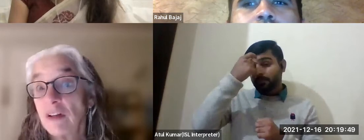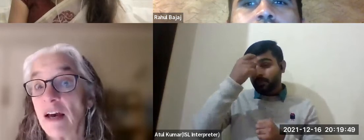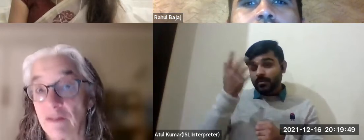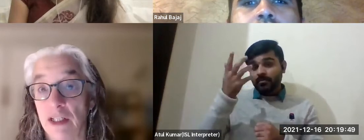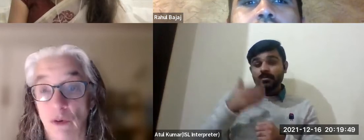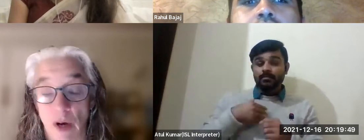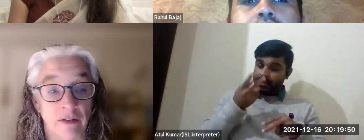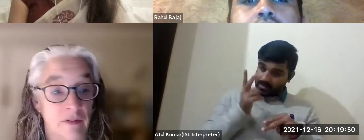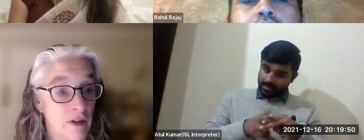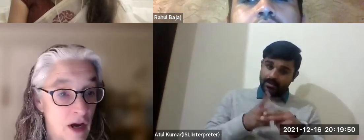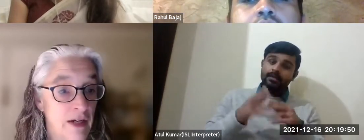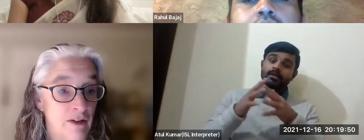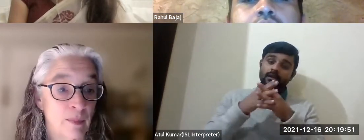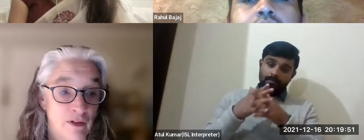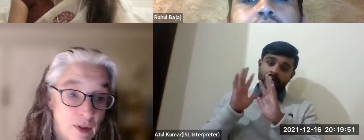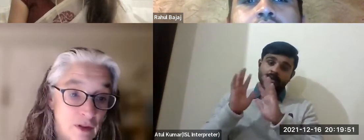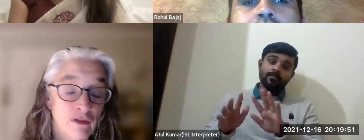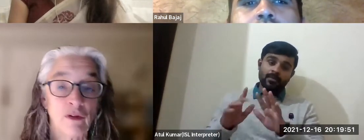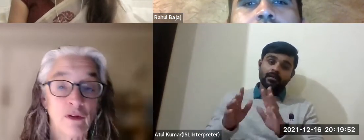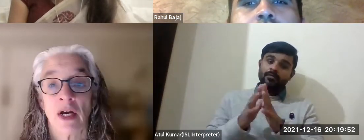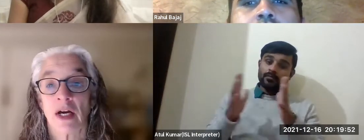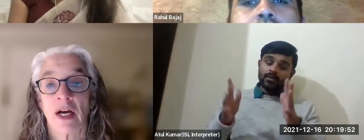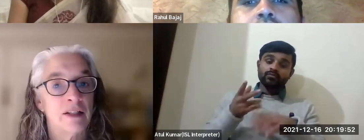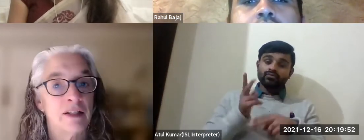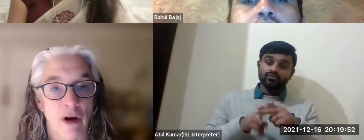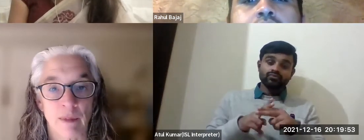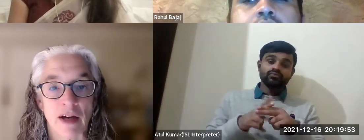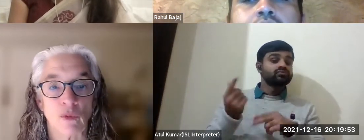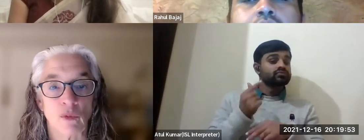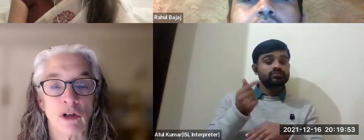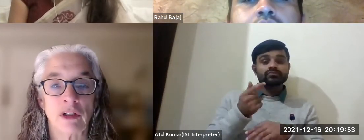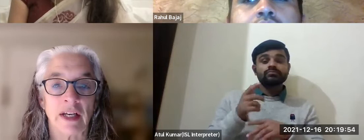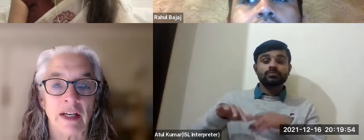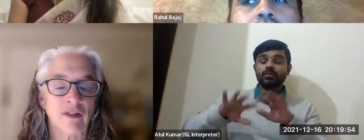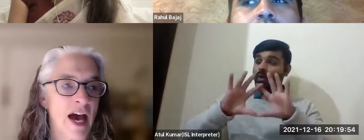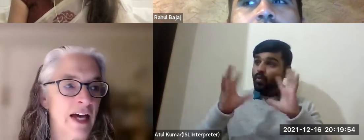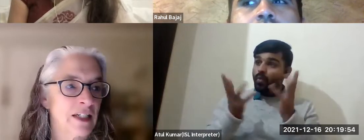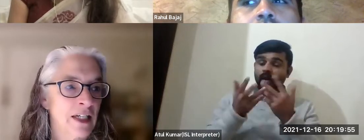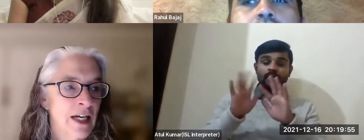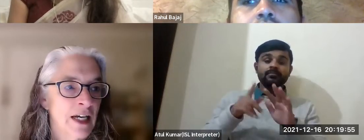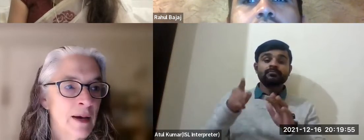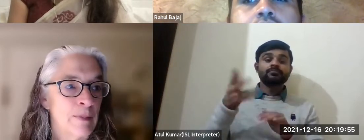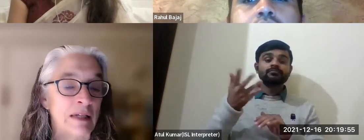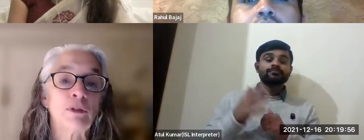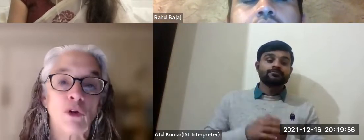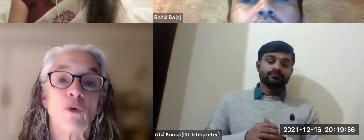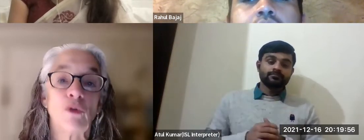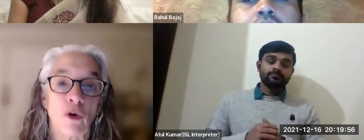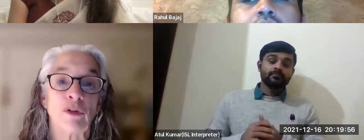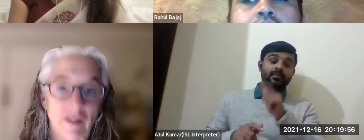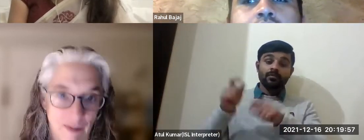we still have in the US, not as much as we used to, it's a problem around the world, is that